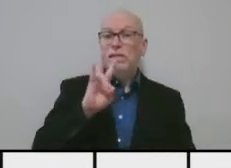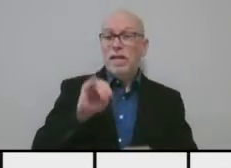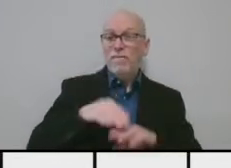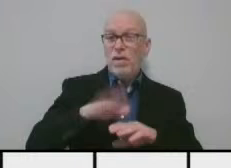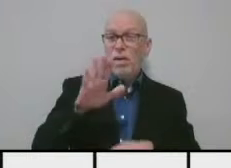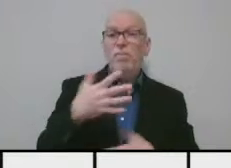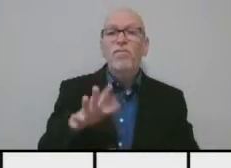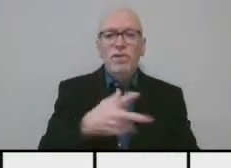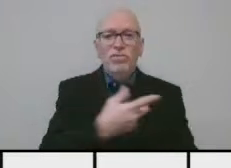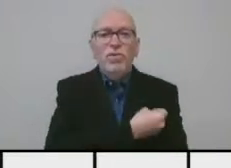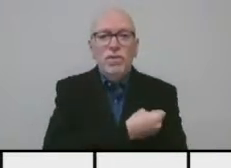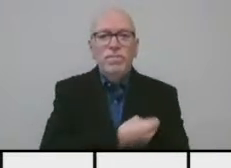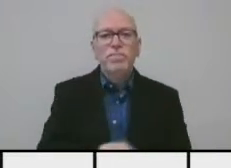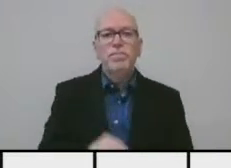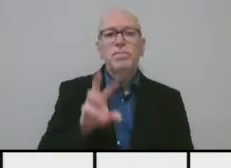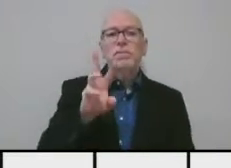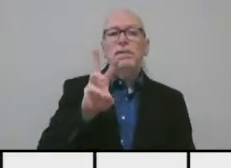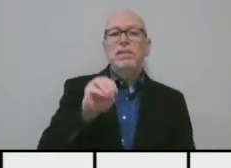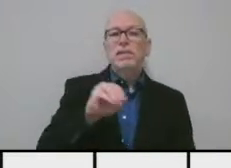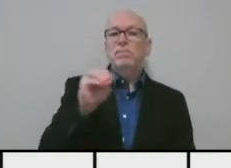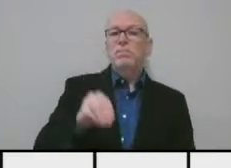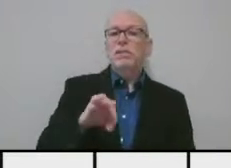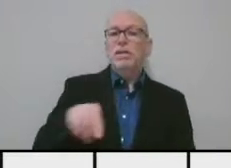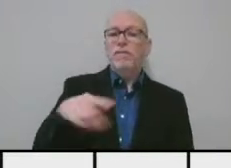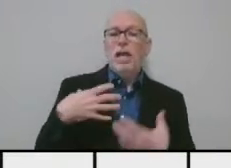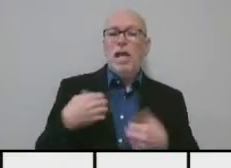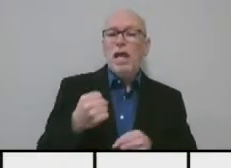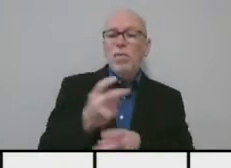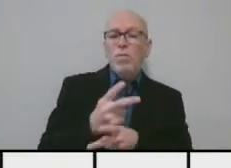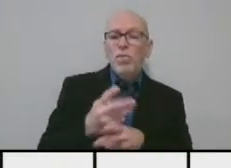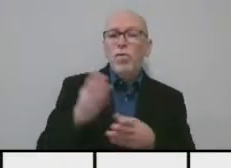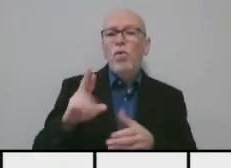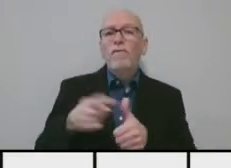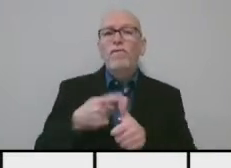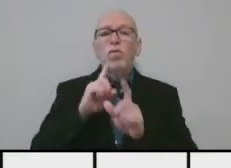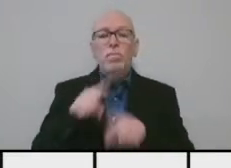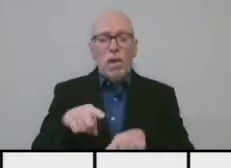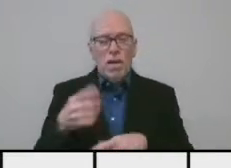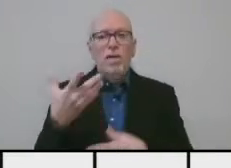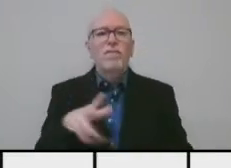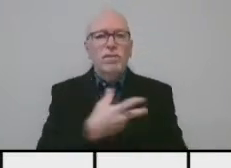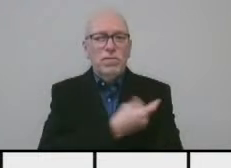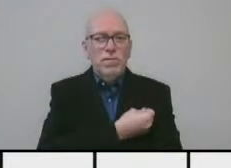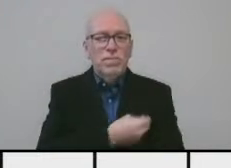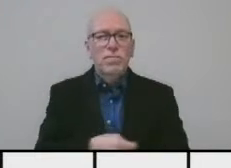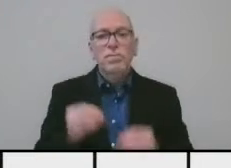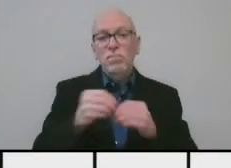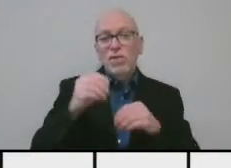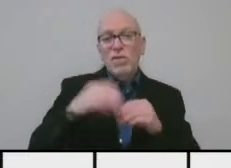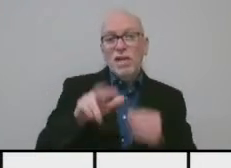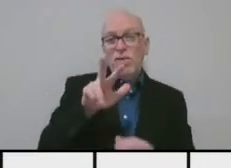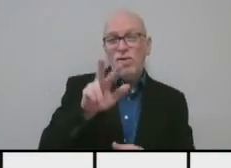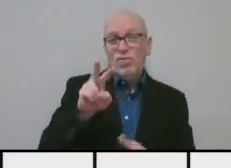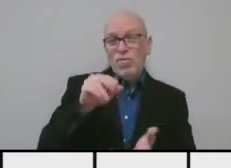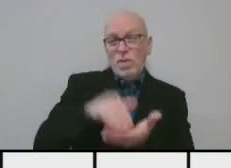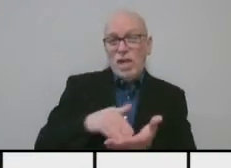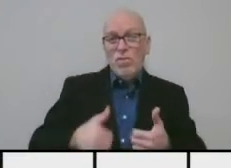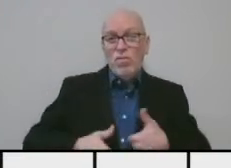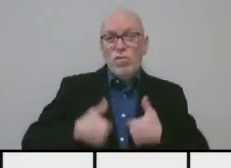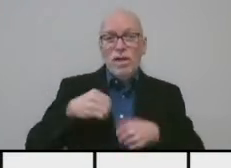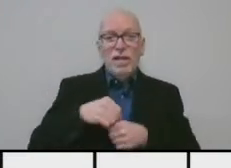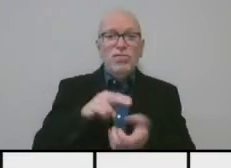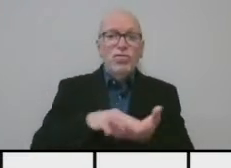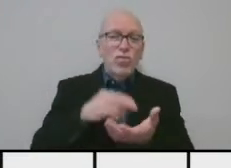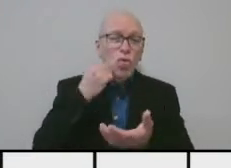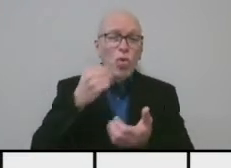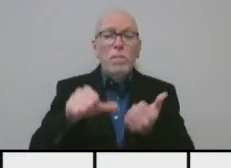older, and 60% of eligible healthcare workers and first responders. And more than 32,000 residents of long-term care